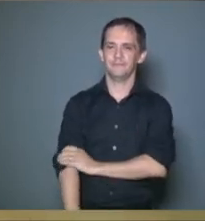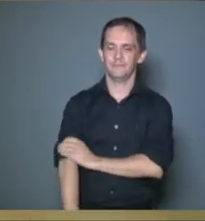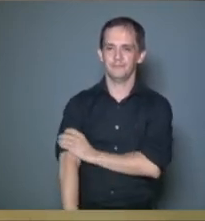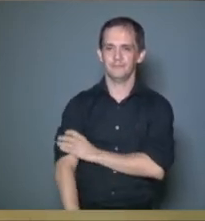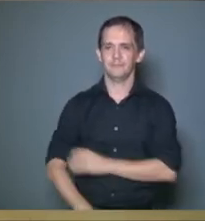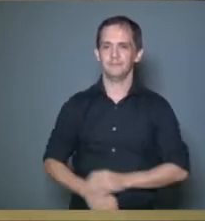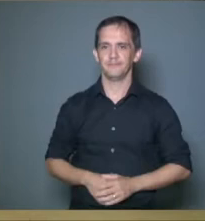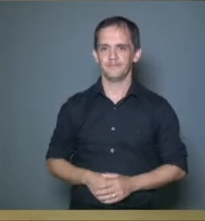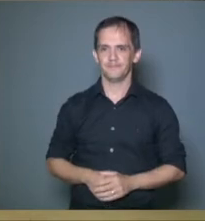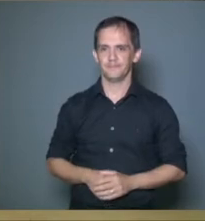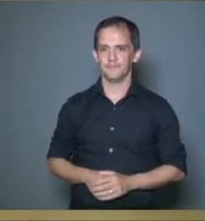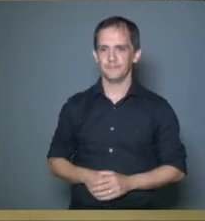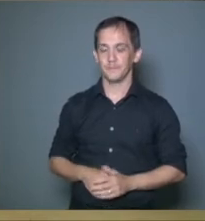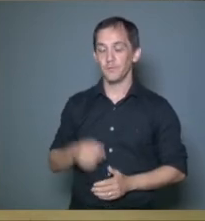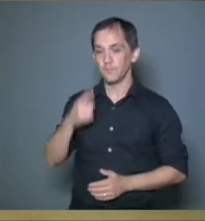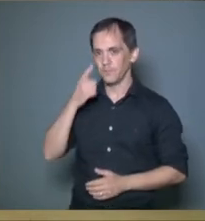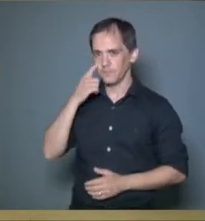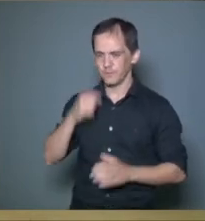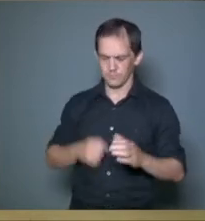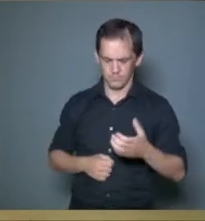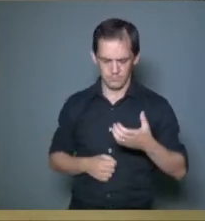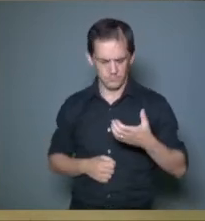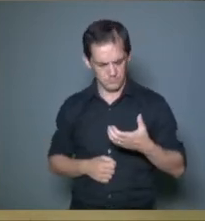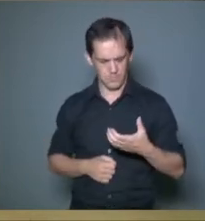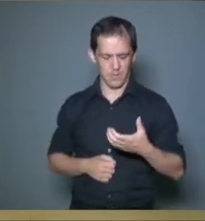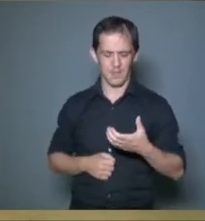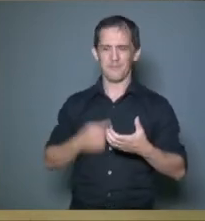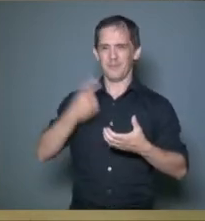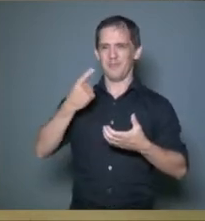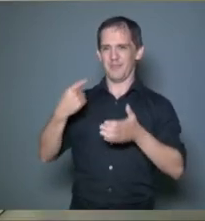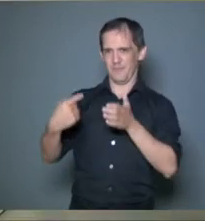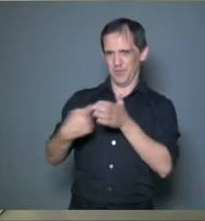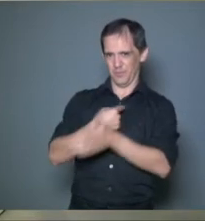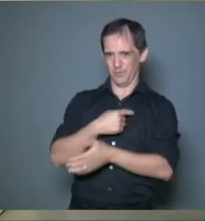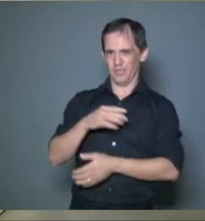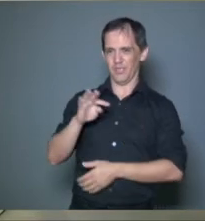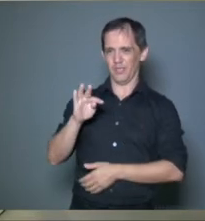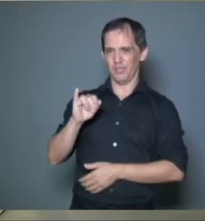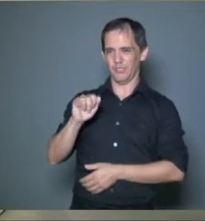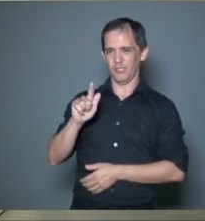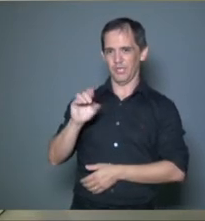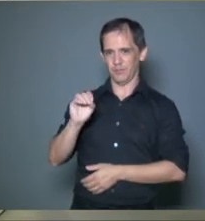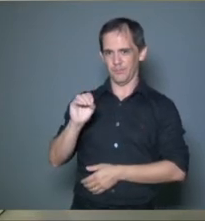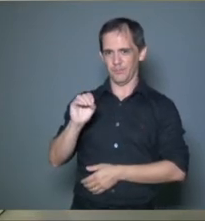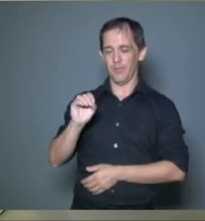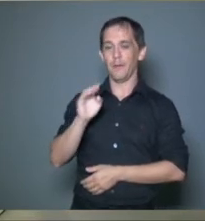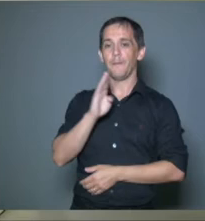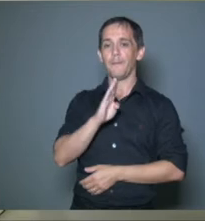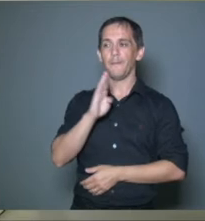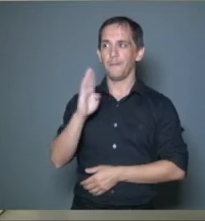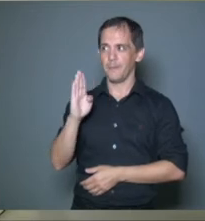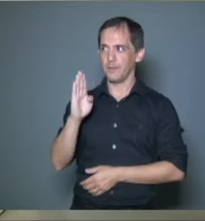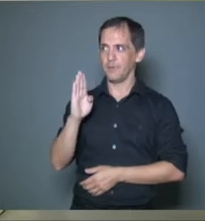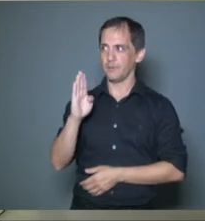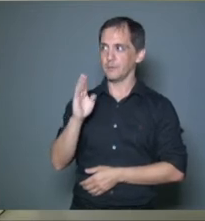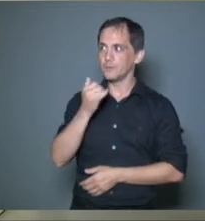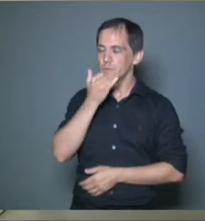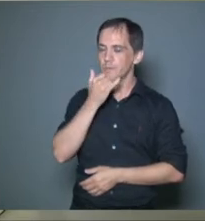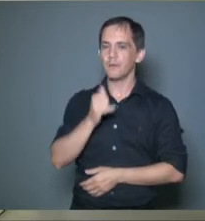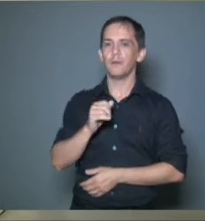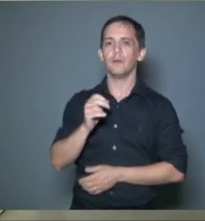Let me check. We have a first question from Thiago Duarte from